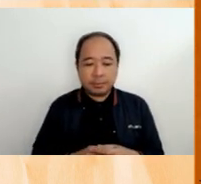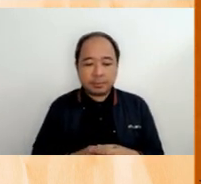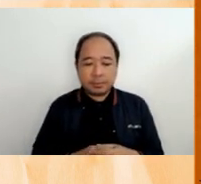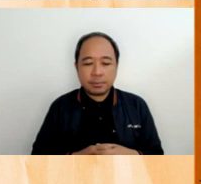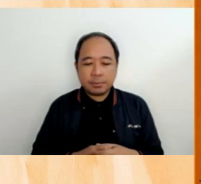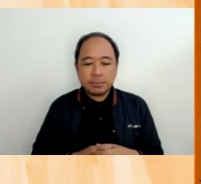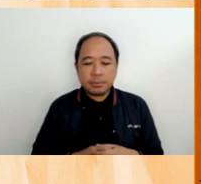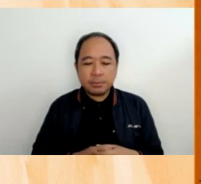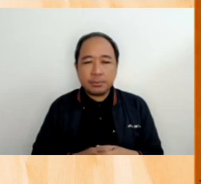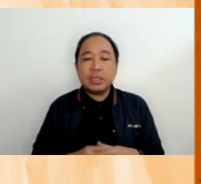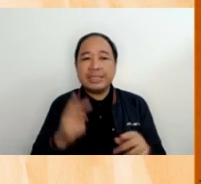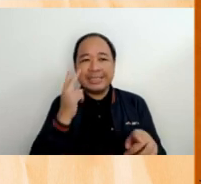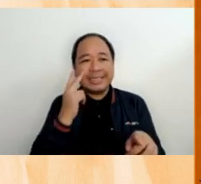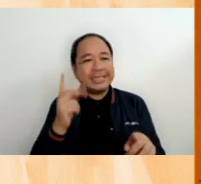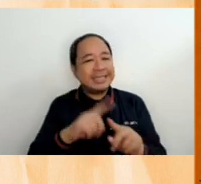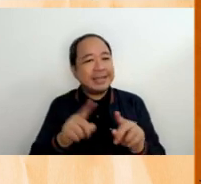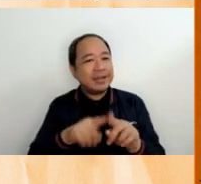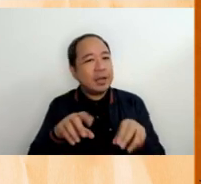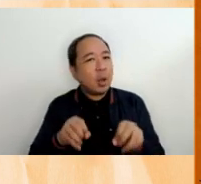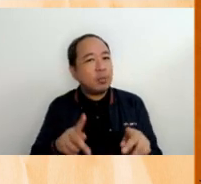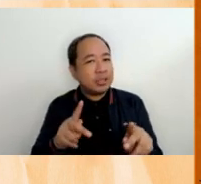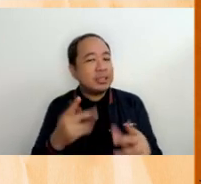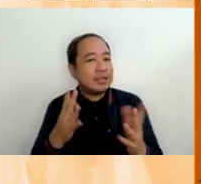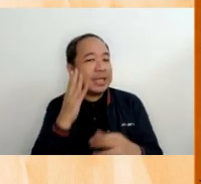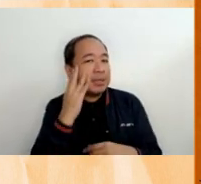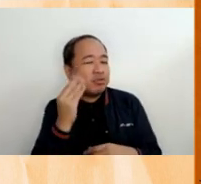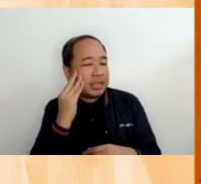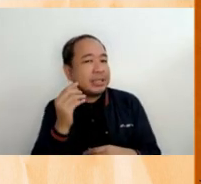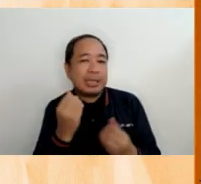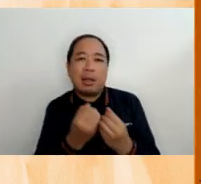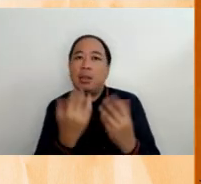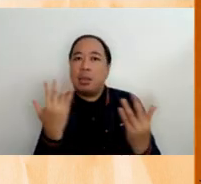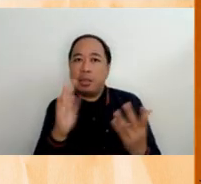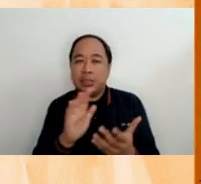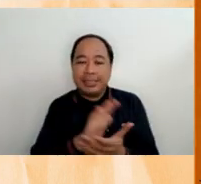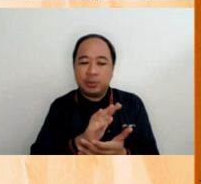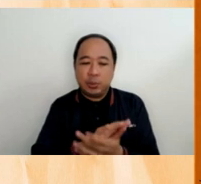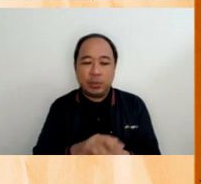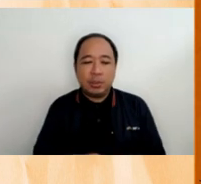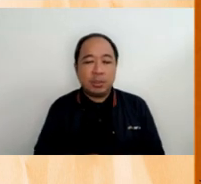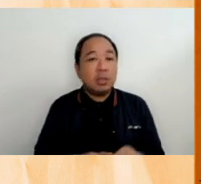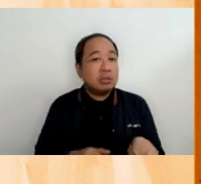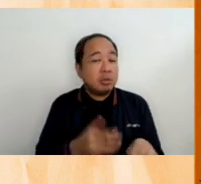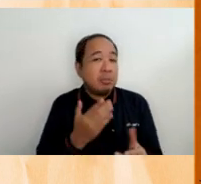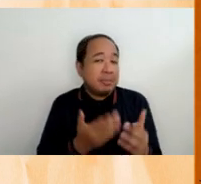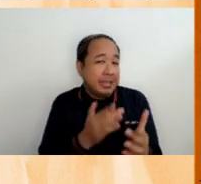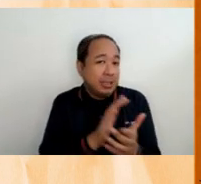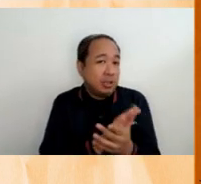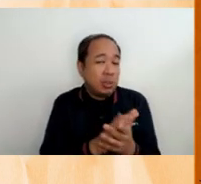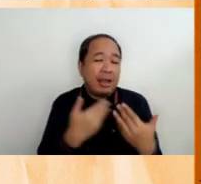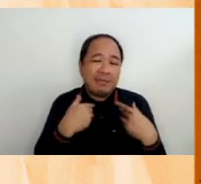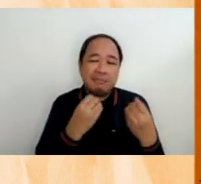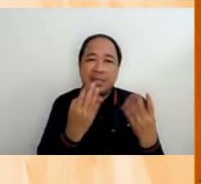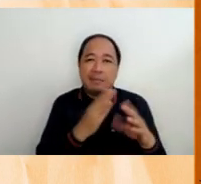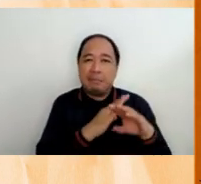to mental health. That's what the blueprint says. This is due to social factors, no, community resources, to